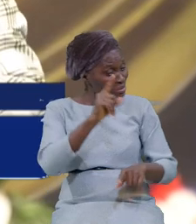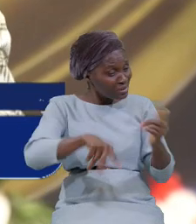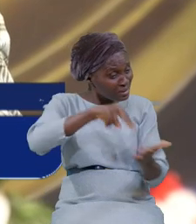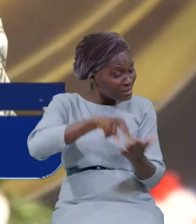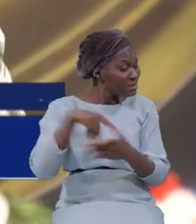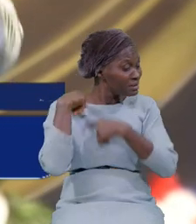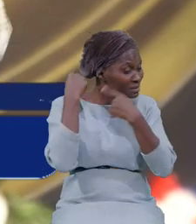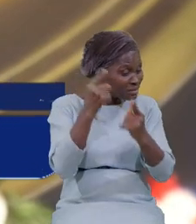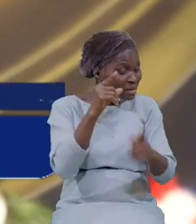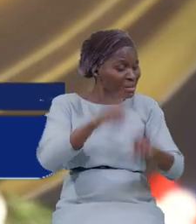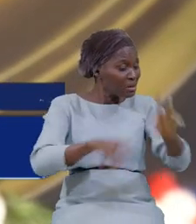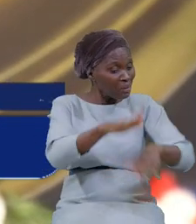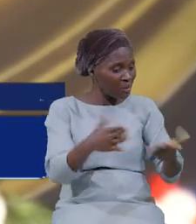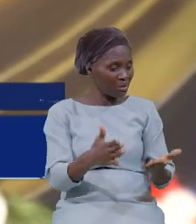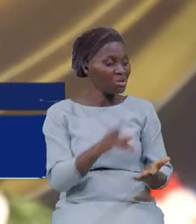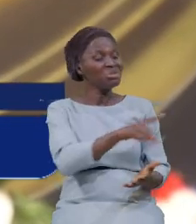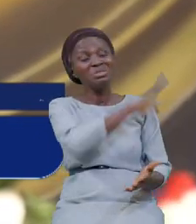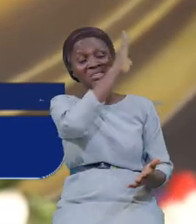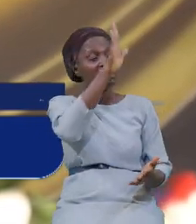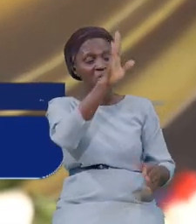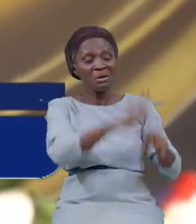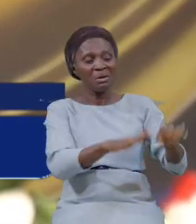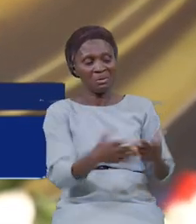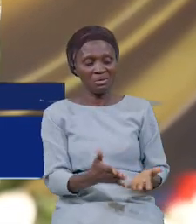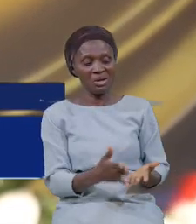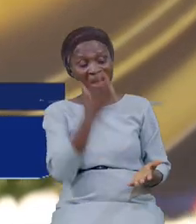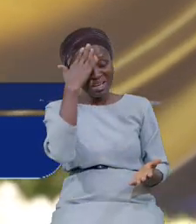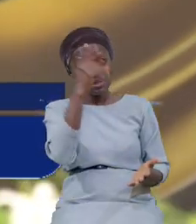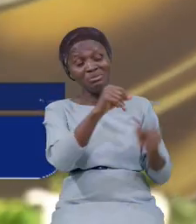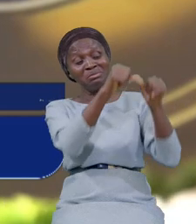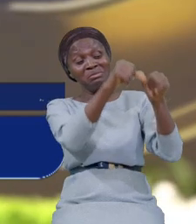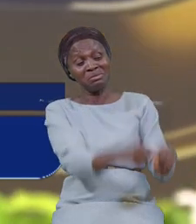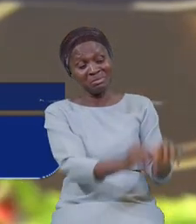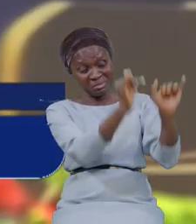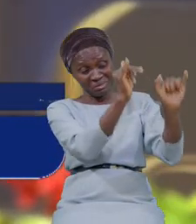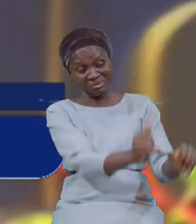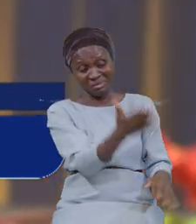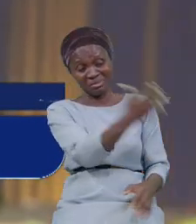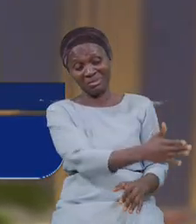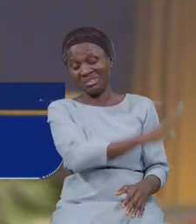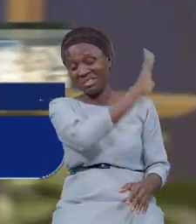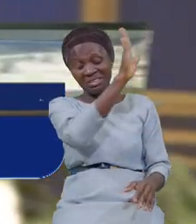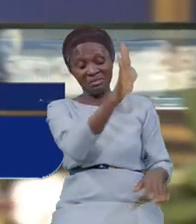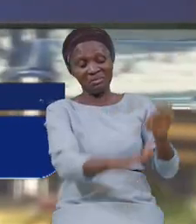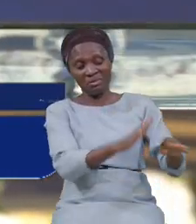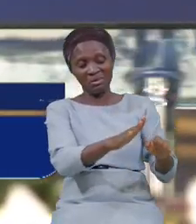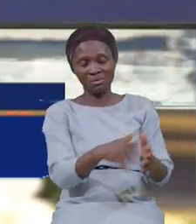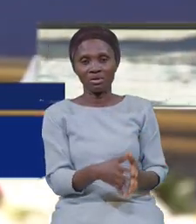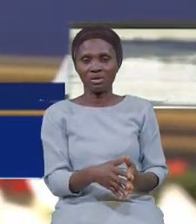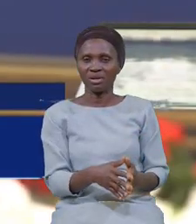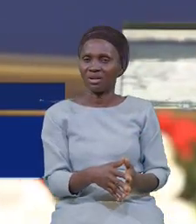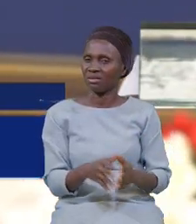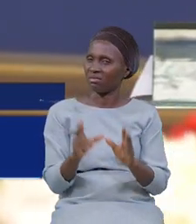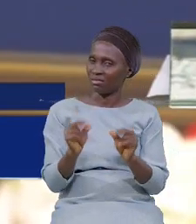hopeful helper. One day he will walk. One day he will run. And then you helped